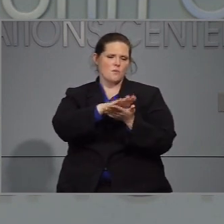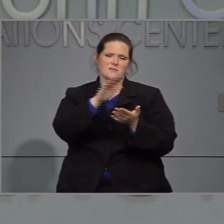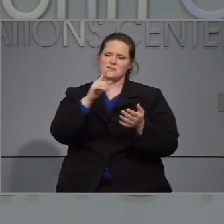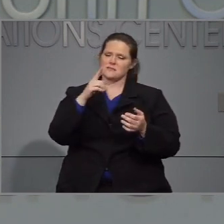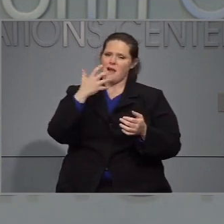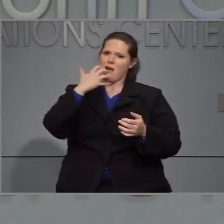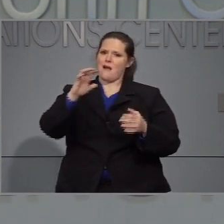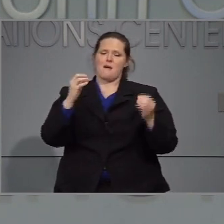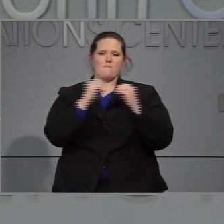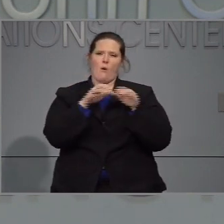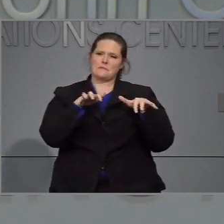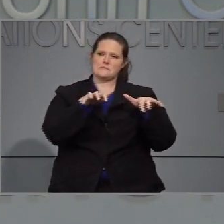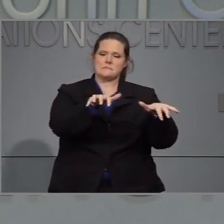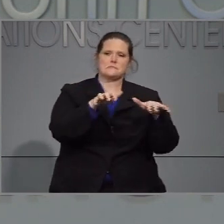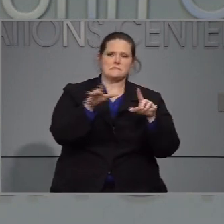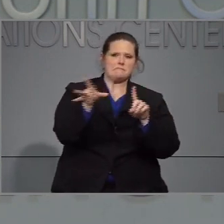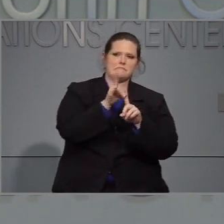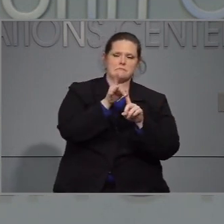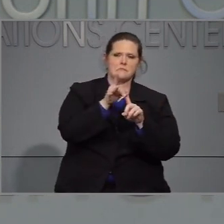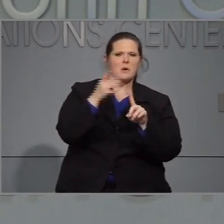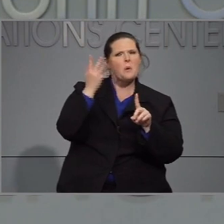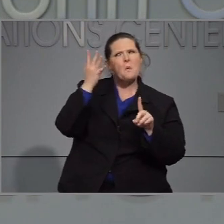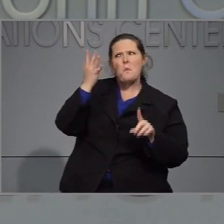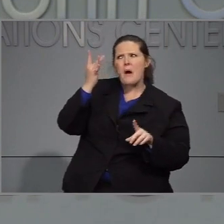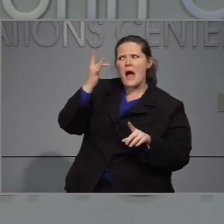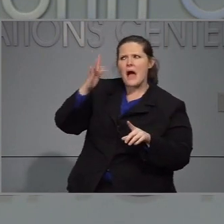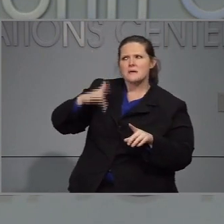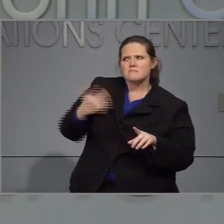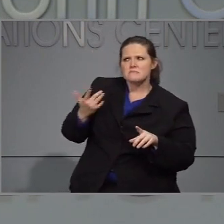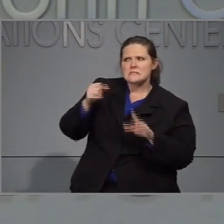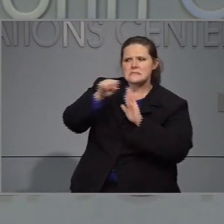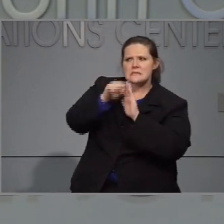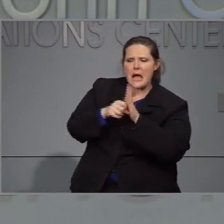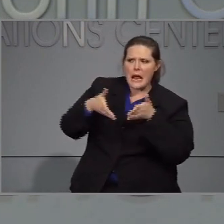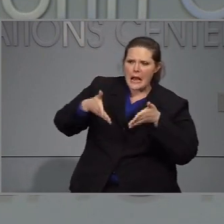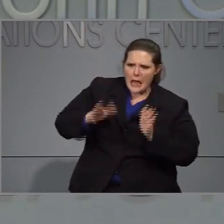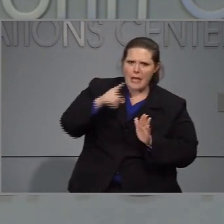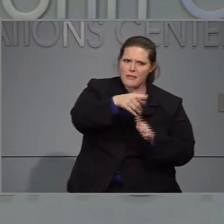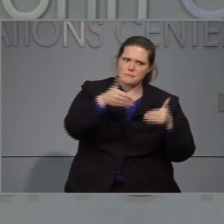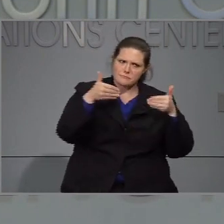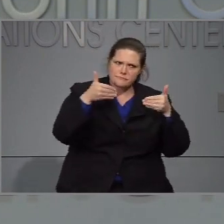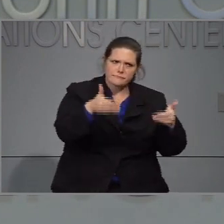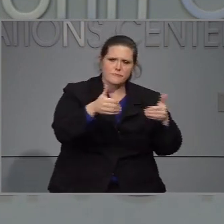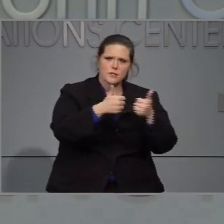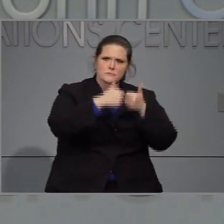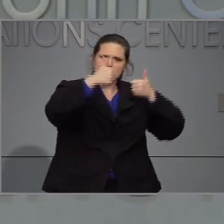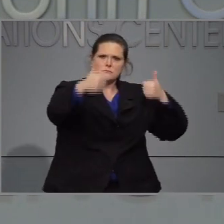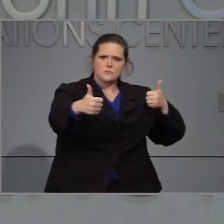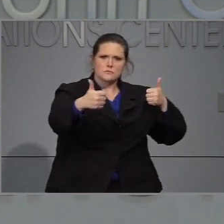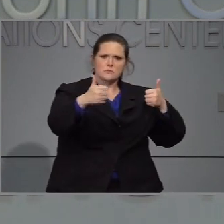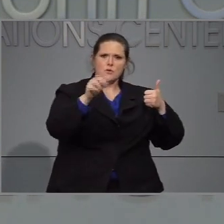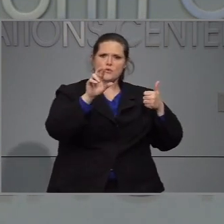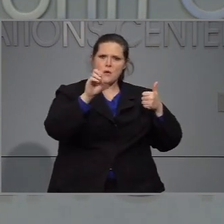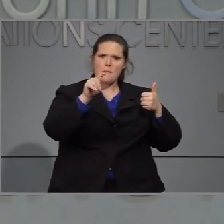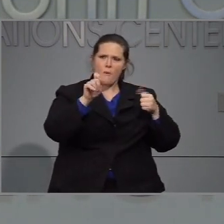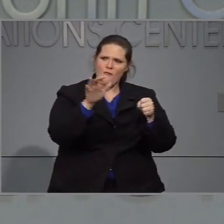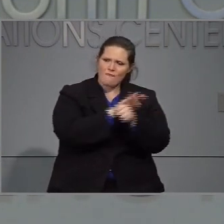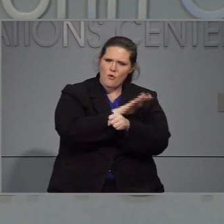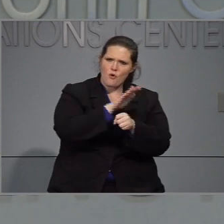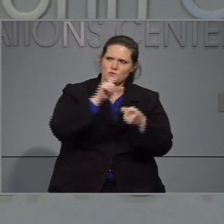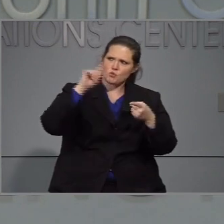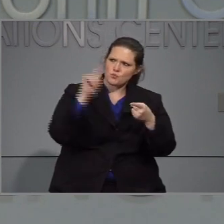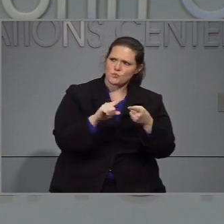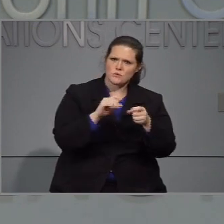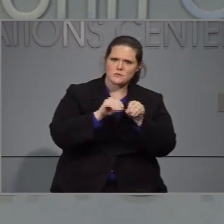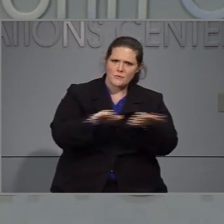state leaders encourage or ask those districts to go fully remote to minimize risks of exposure? Thank you. Well, this is